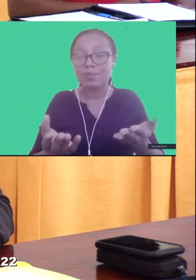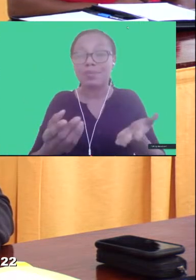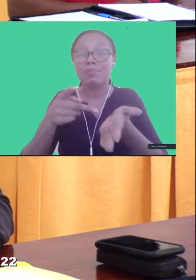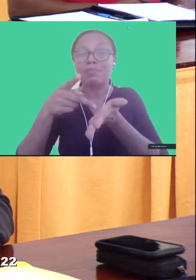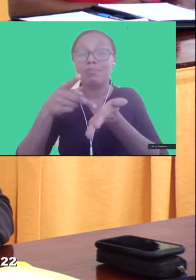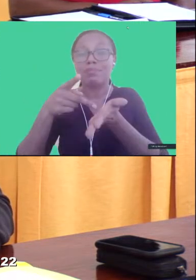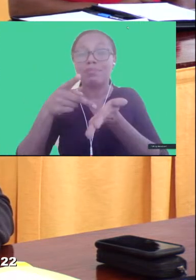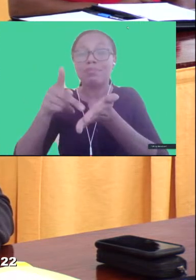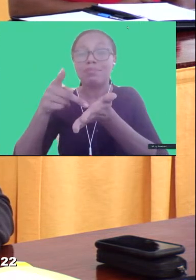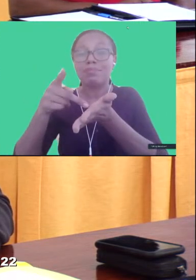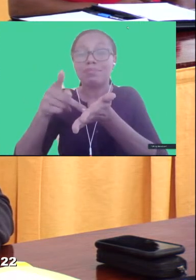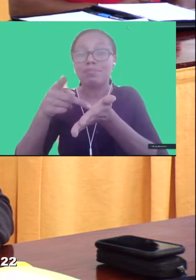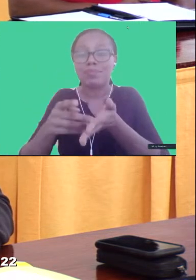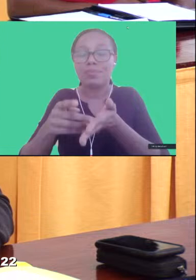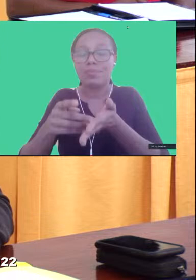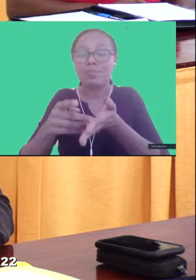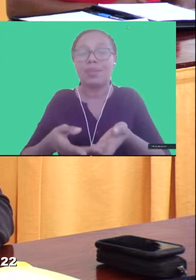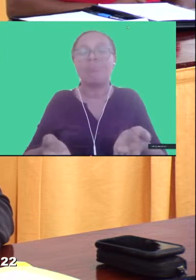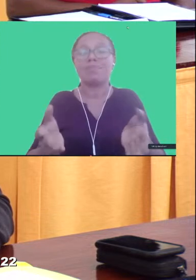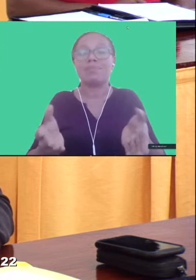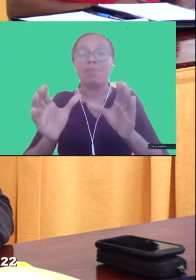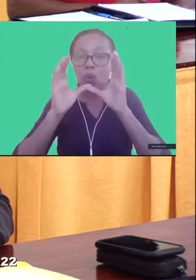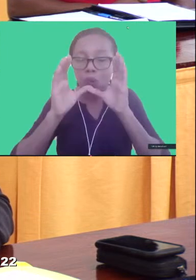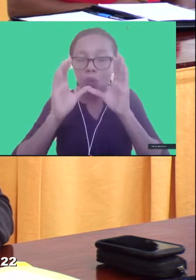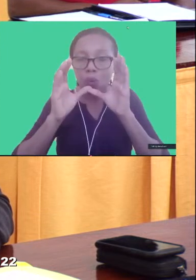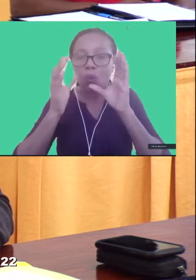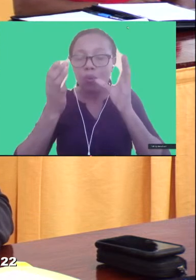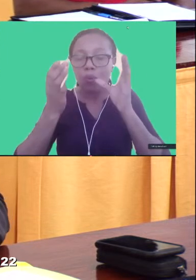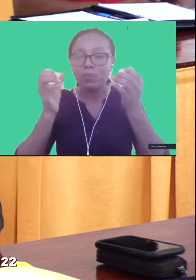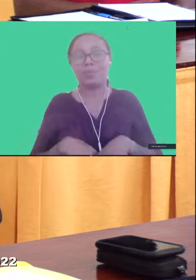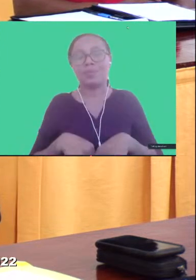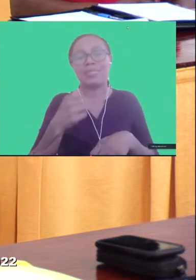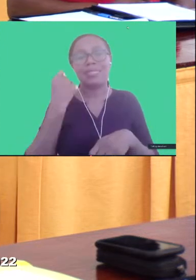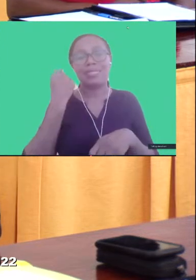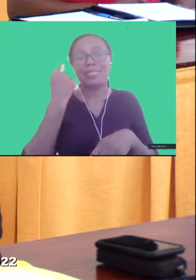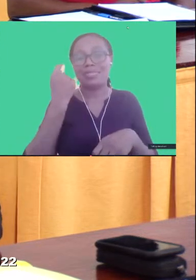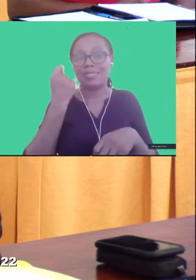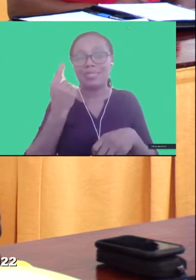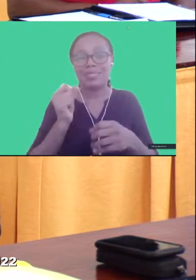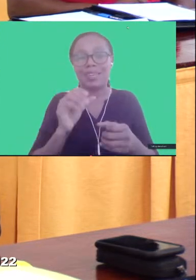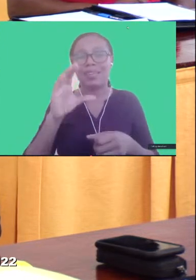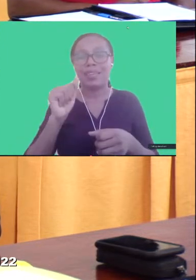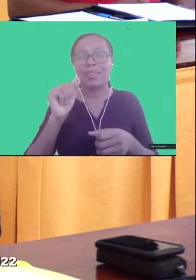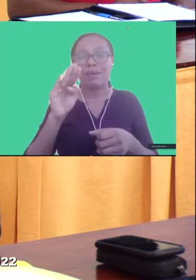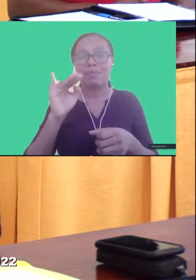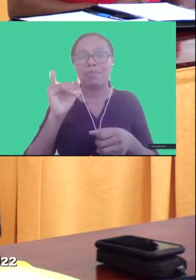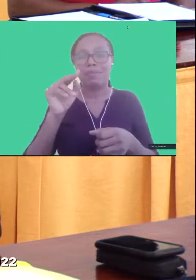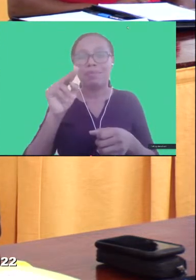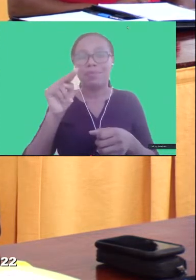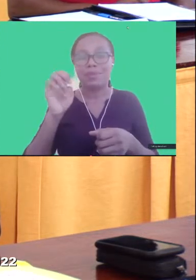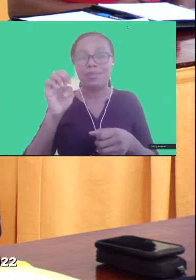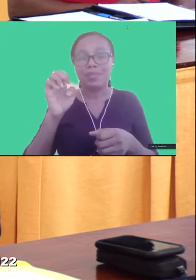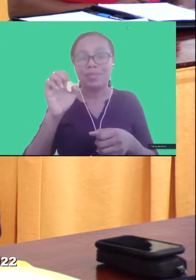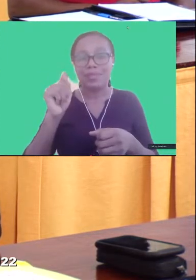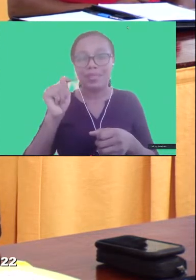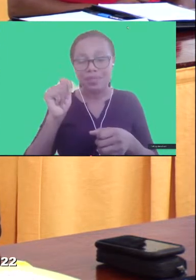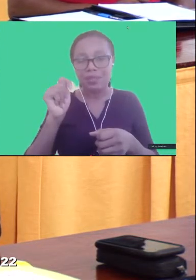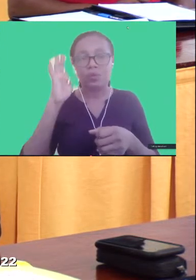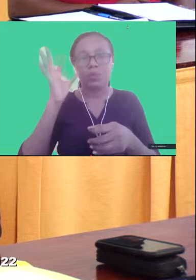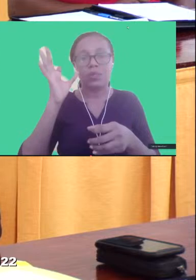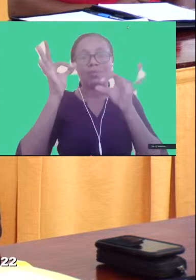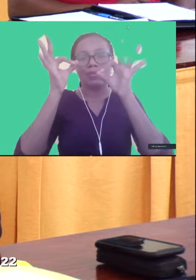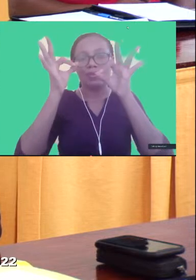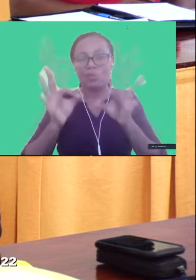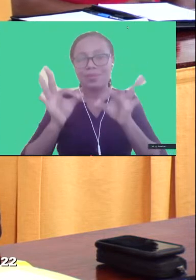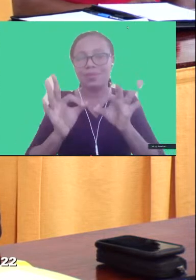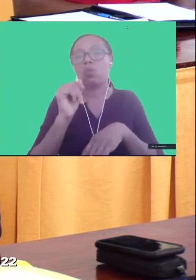of all the spots. I can say to you that on 2 Saturdays ago, when I went to Warrens with my permanent secretary, we looked at